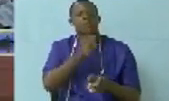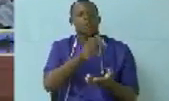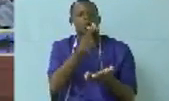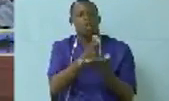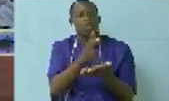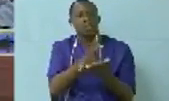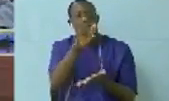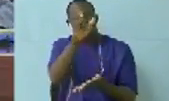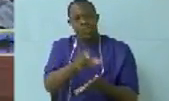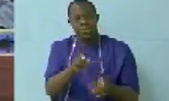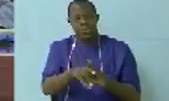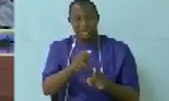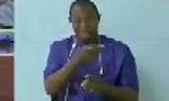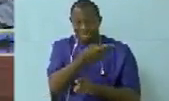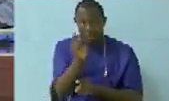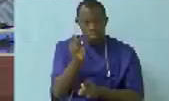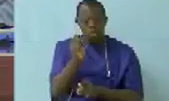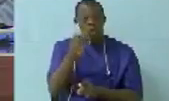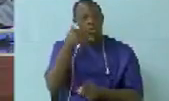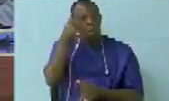these call records